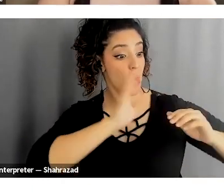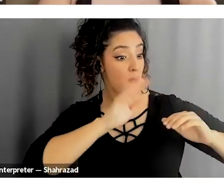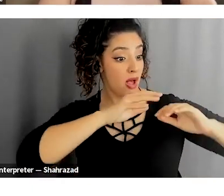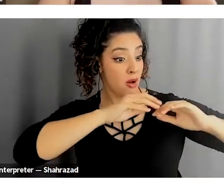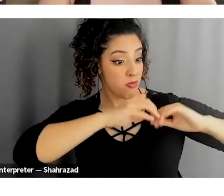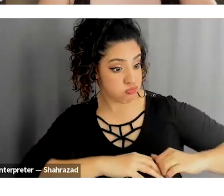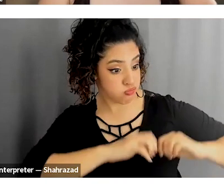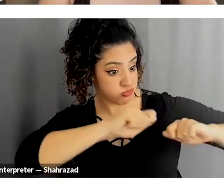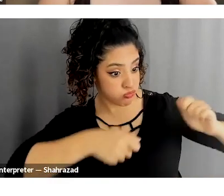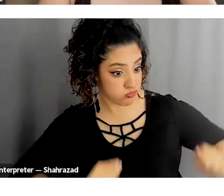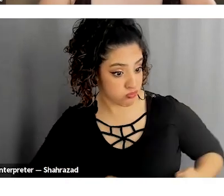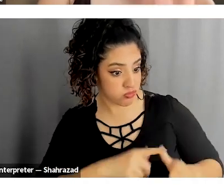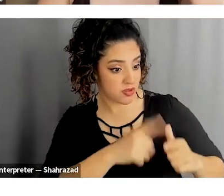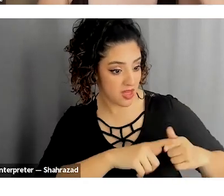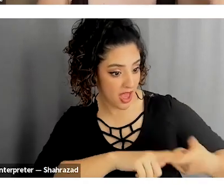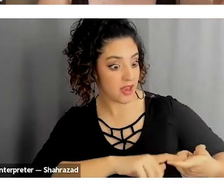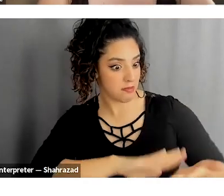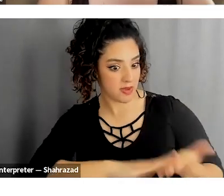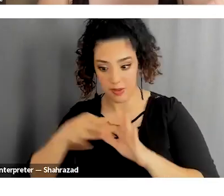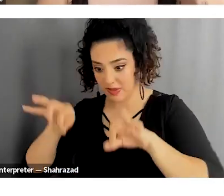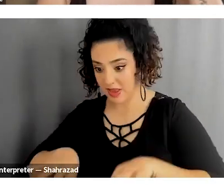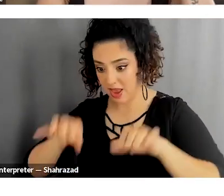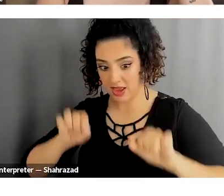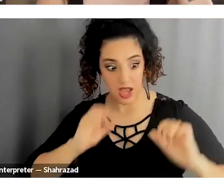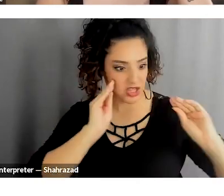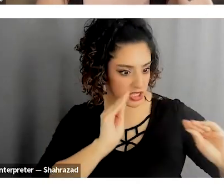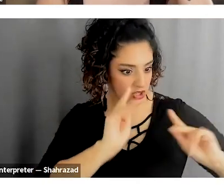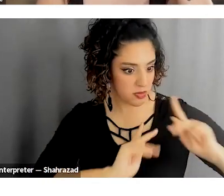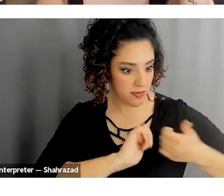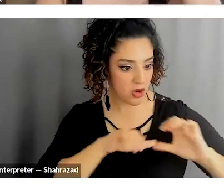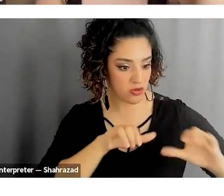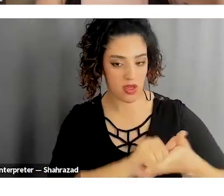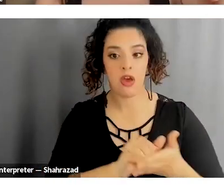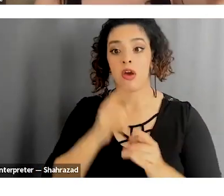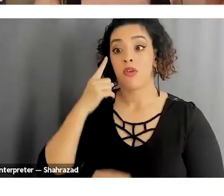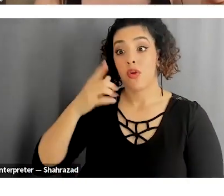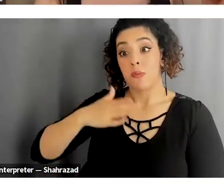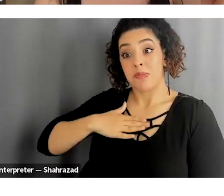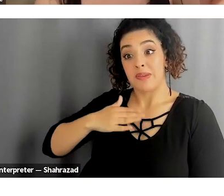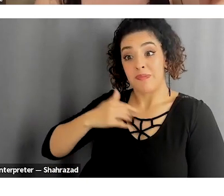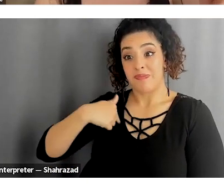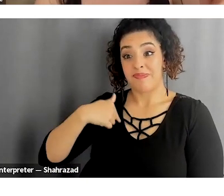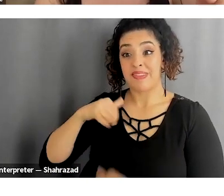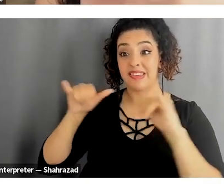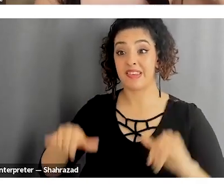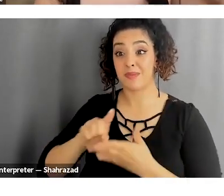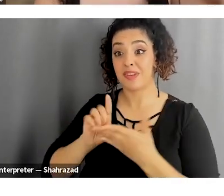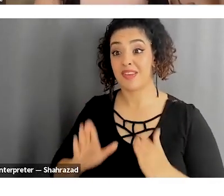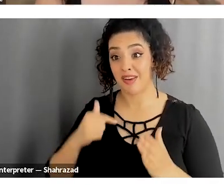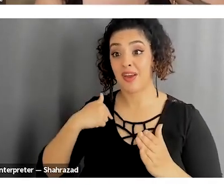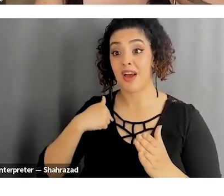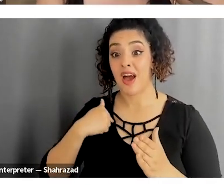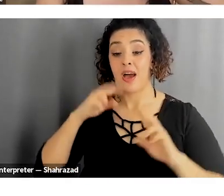so forth. That from an operational point of view, like for me as a systems designer, I'm immediately looking at the operation of it